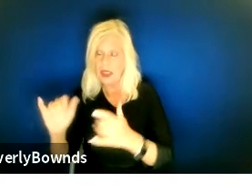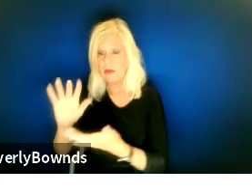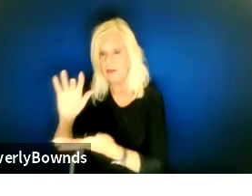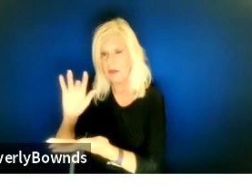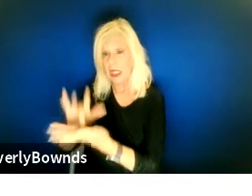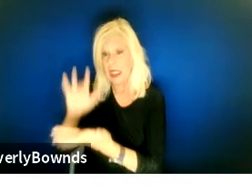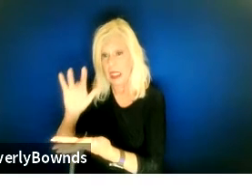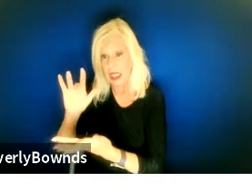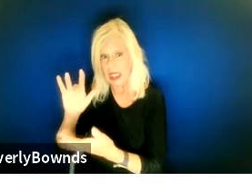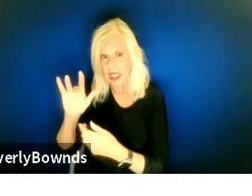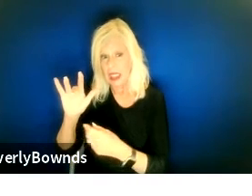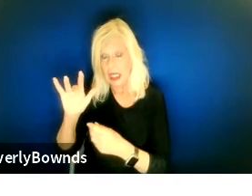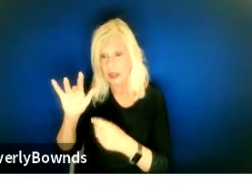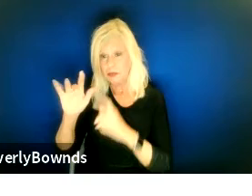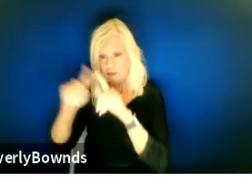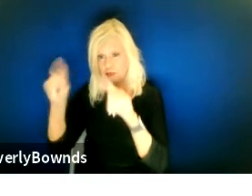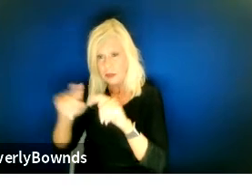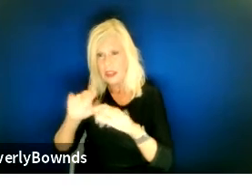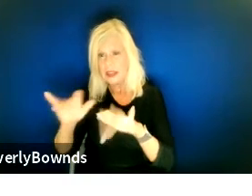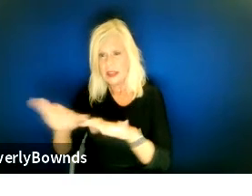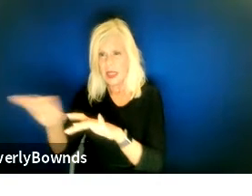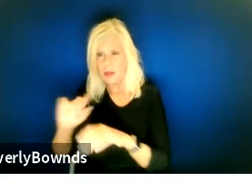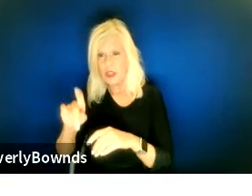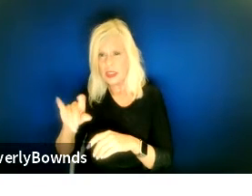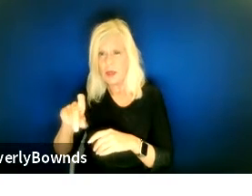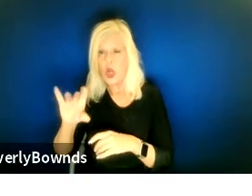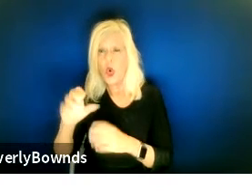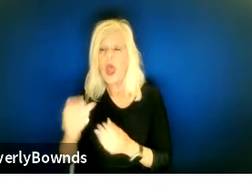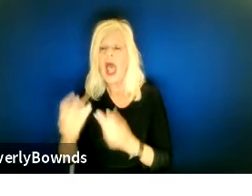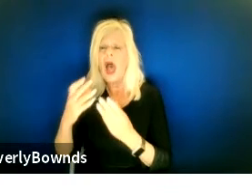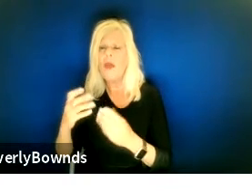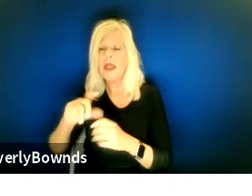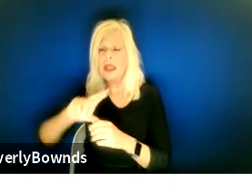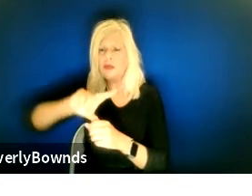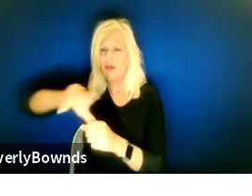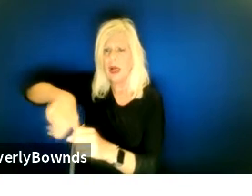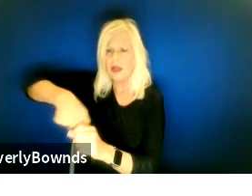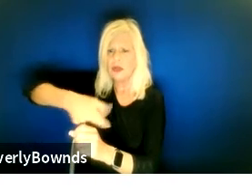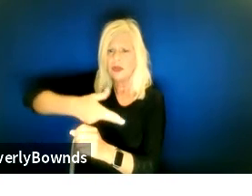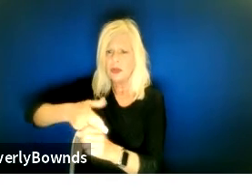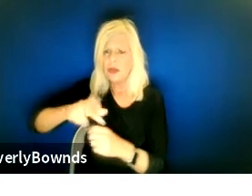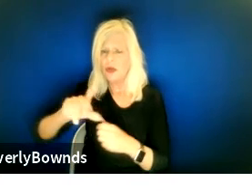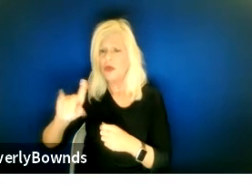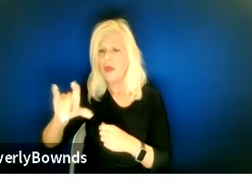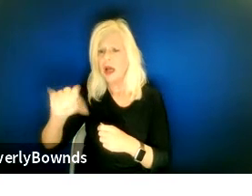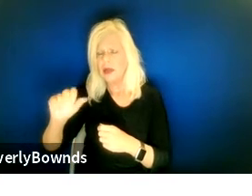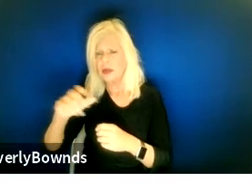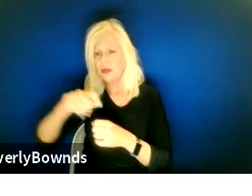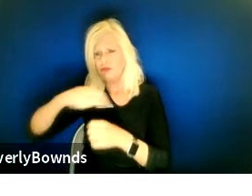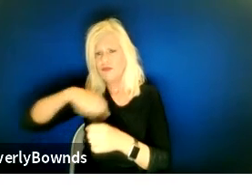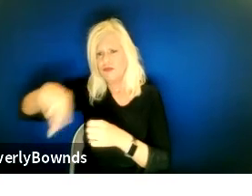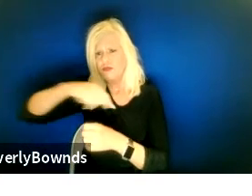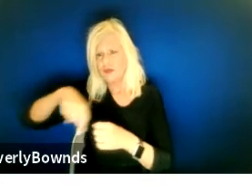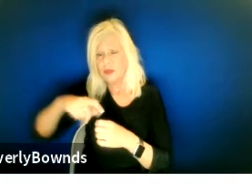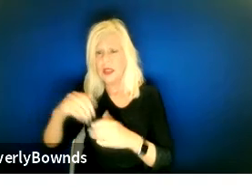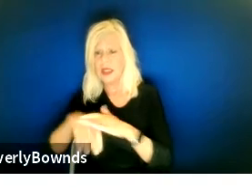give your zip code, and then say within how many miles radius you're looking for an place which is